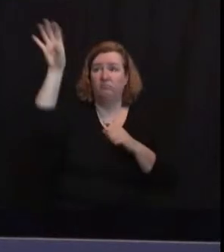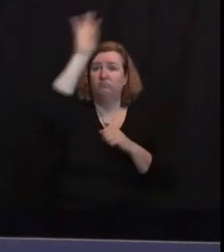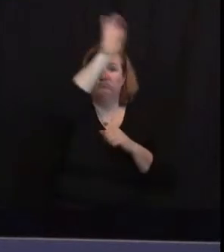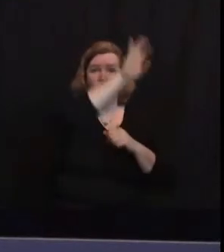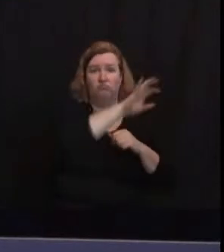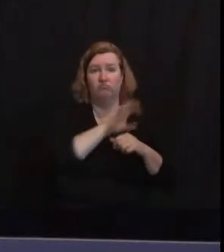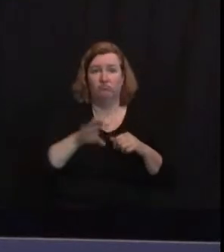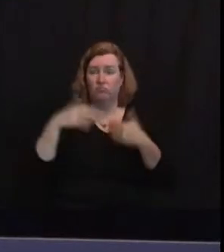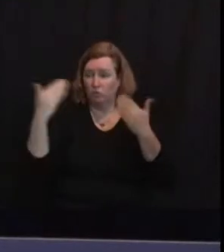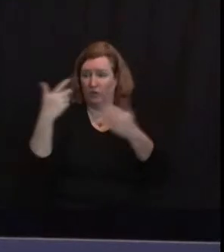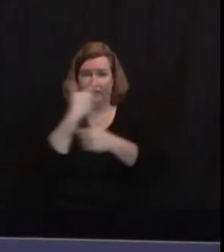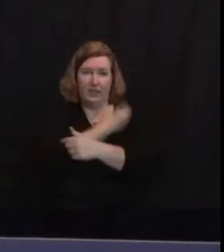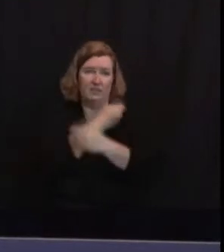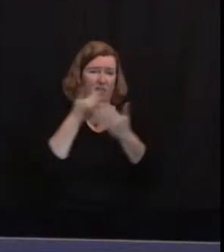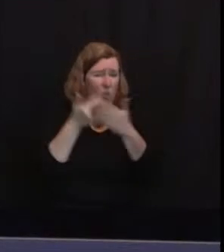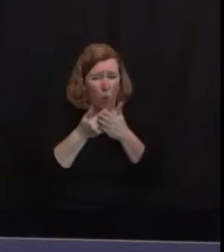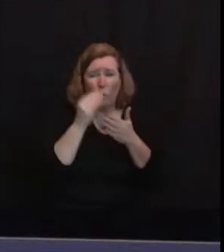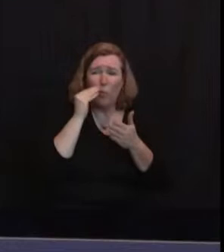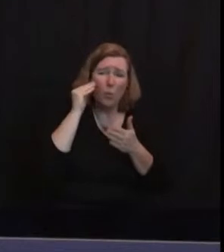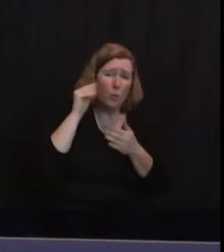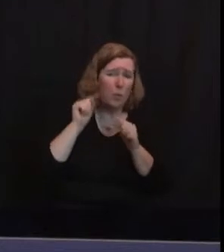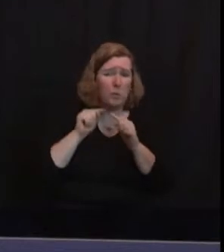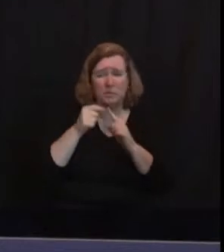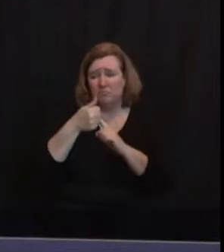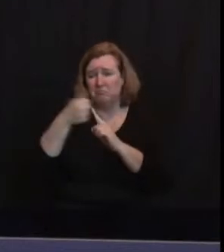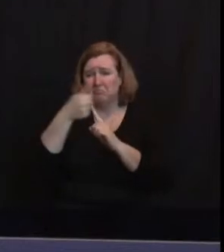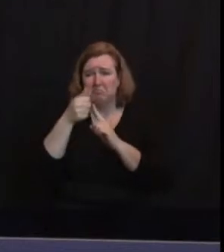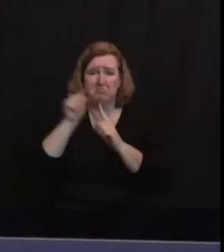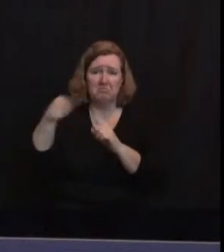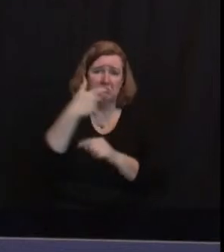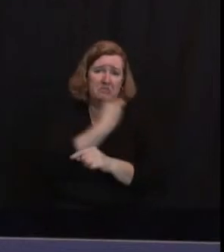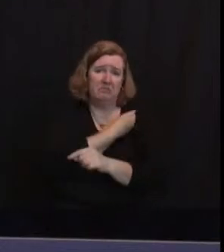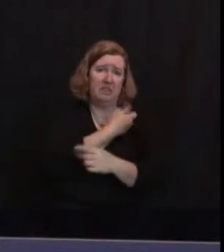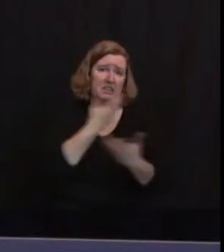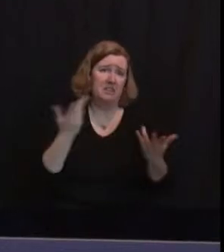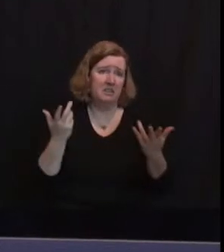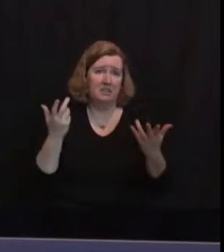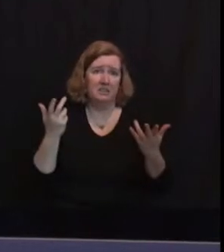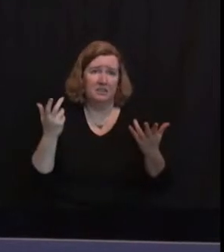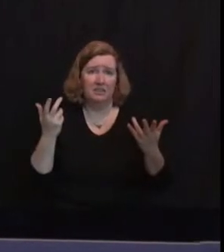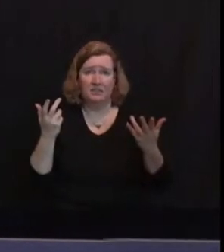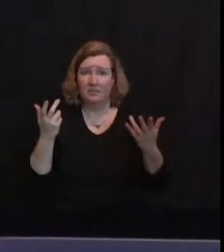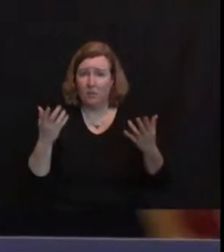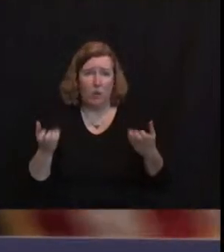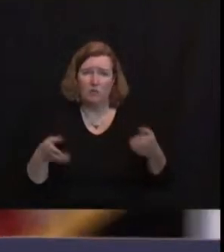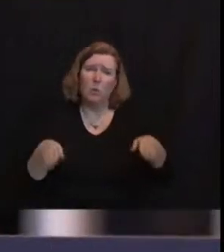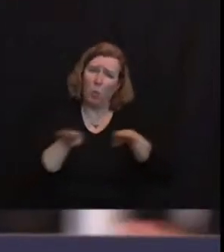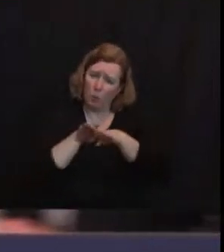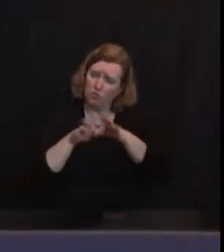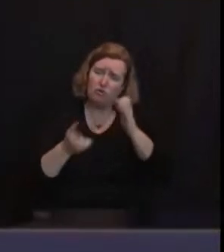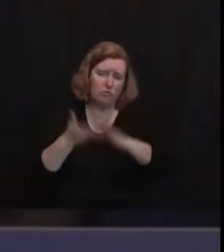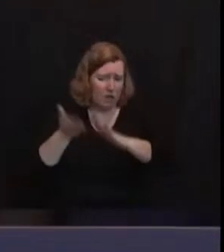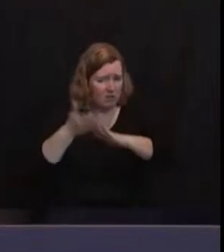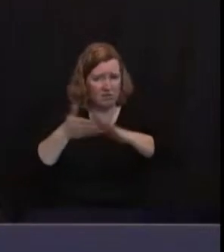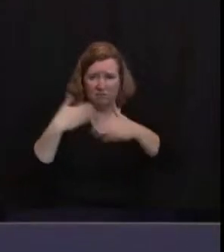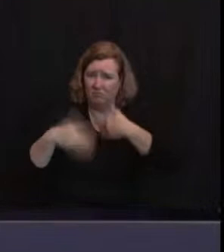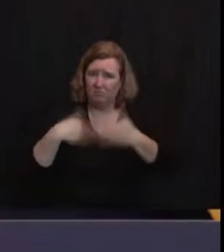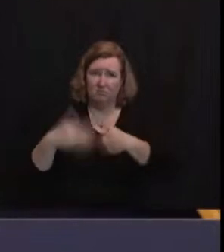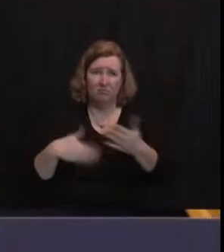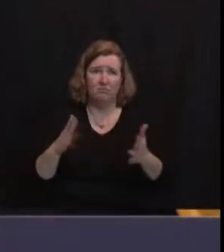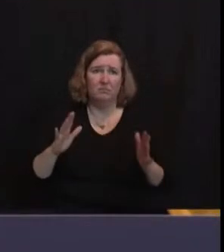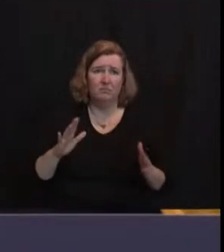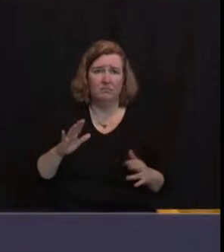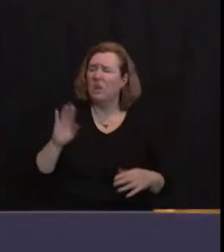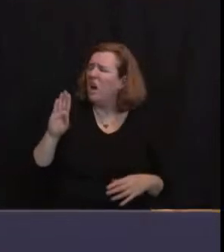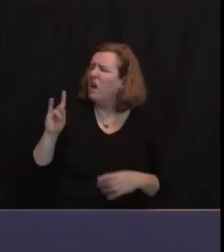It's an all-day, everyday event. Judy, fair to say two things. One is